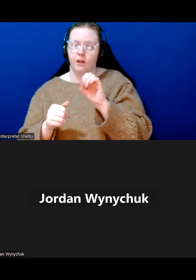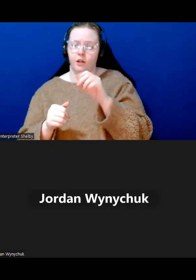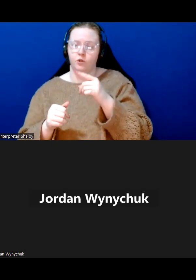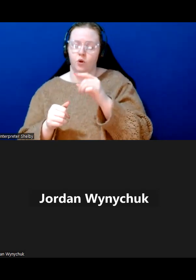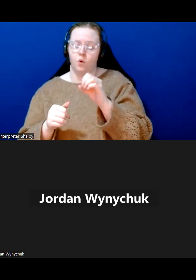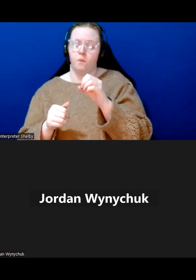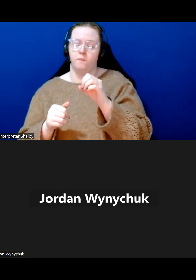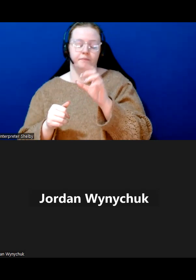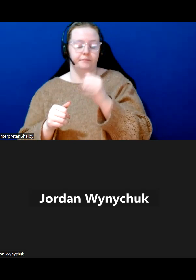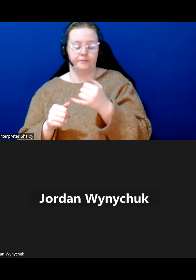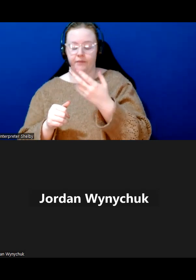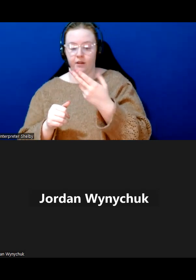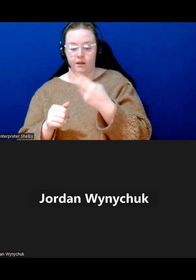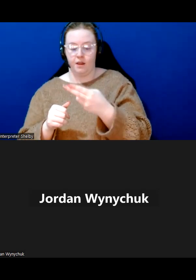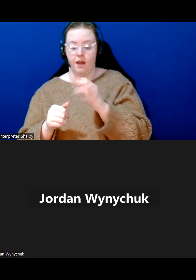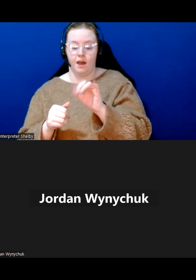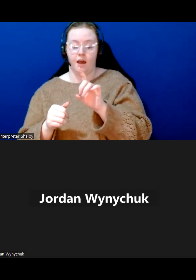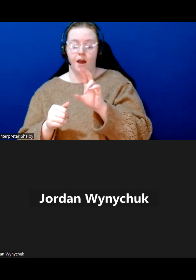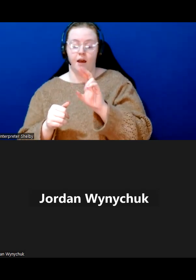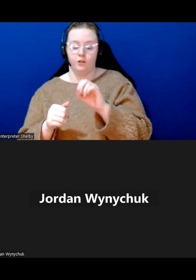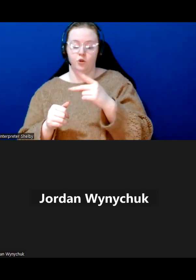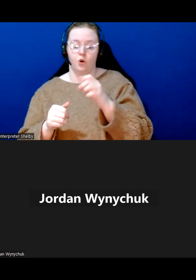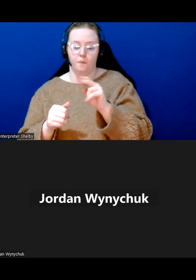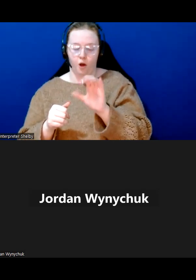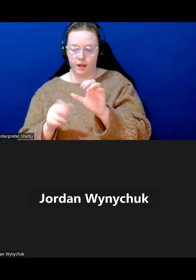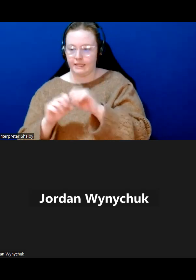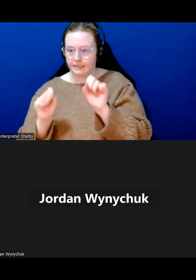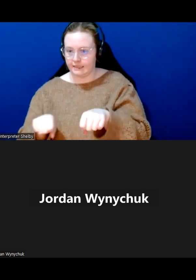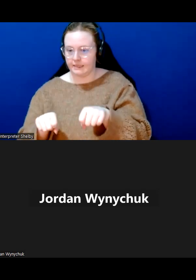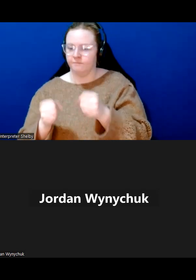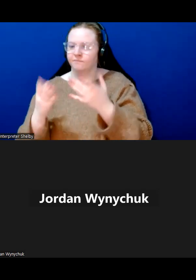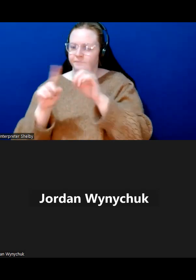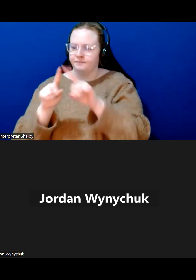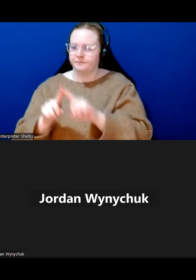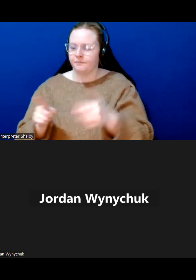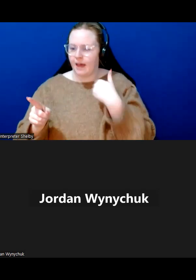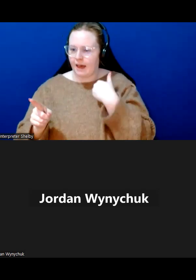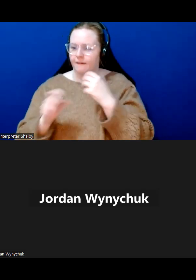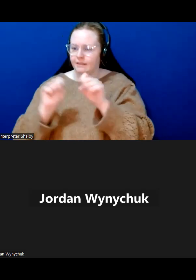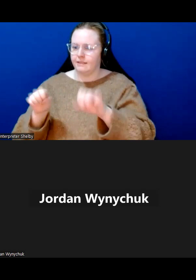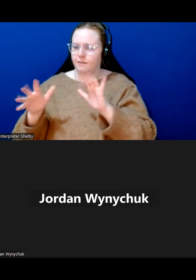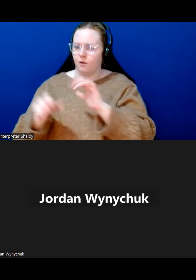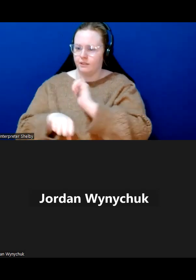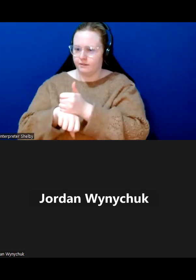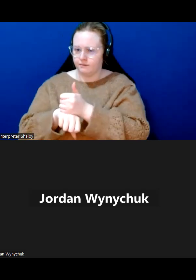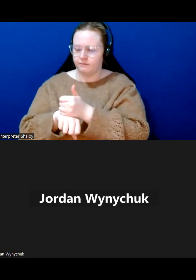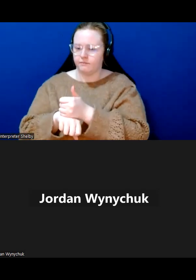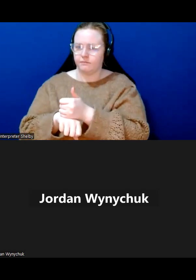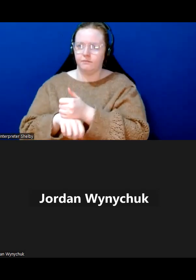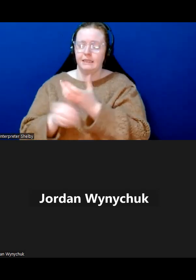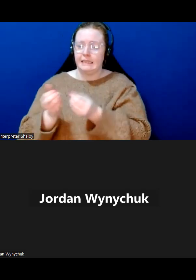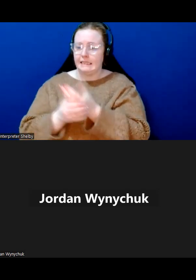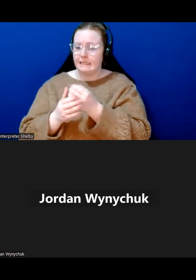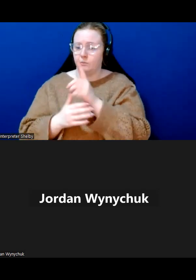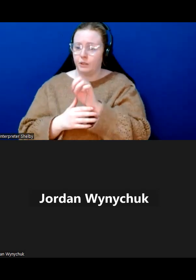now. Green Farms NL has lots of hydroponics. They're a full-on hydroponic farm. Out in Springdale,